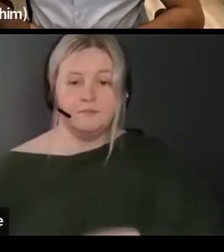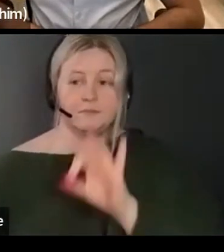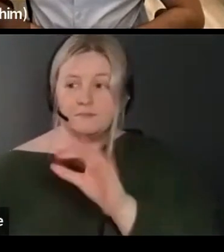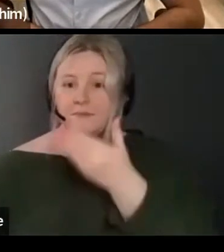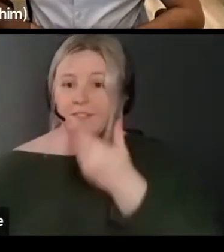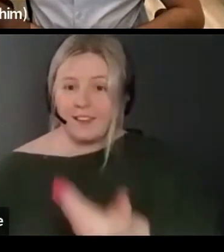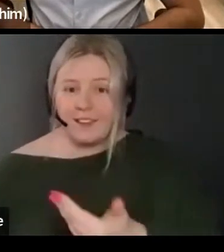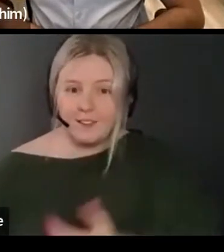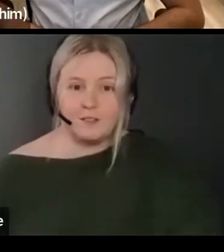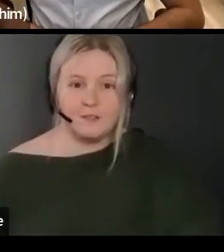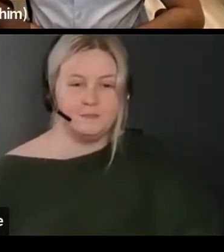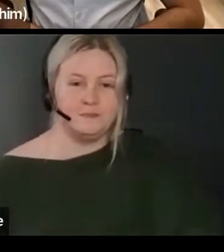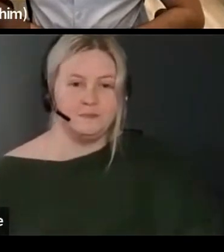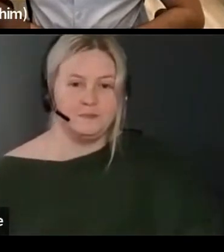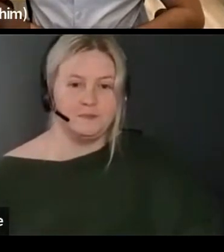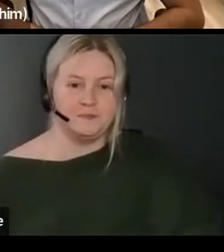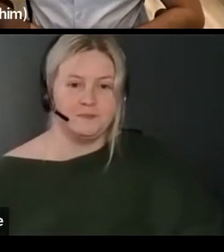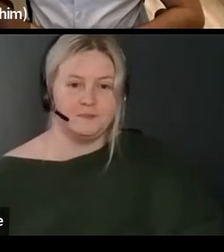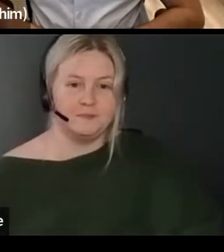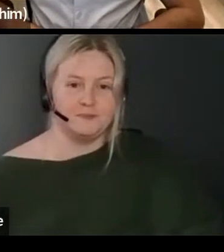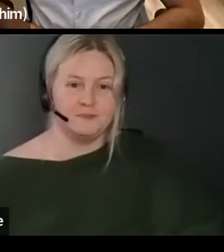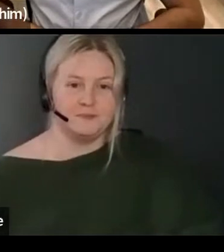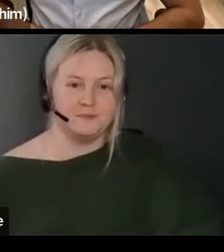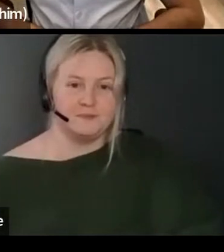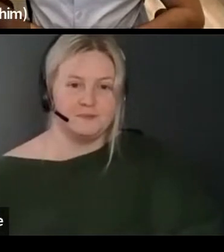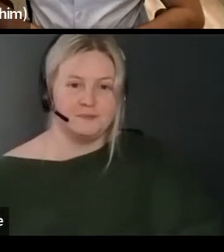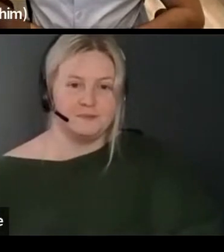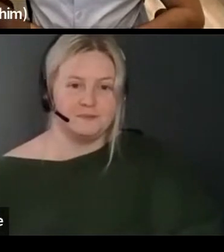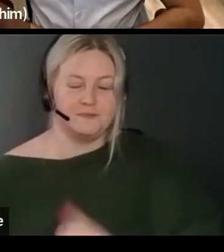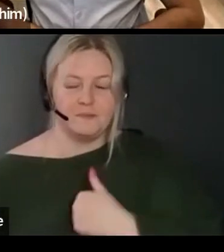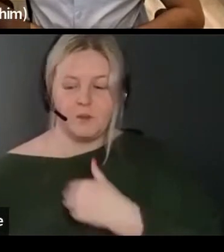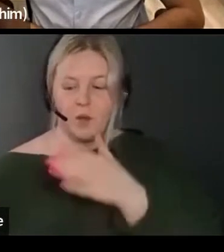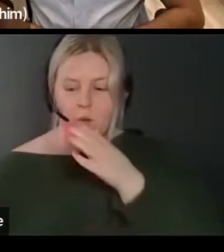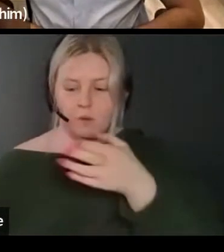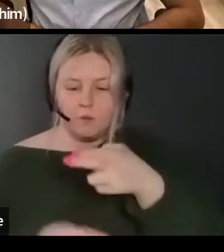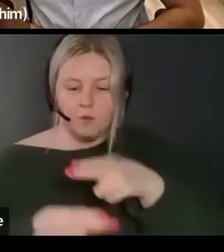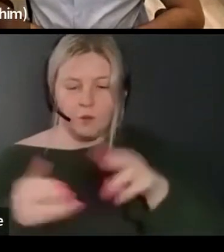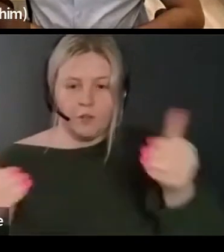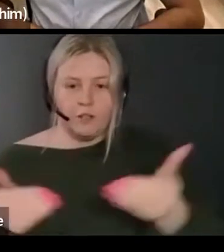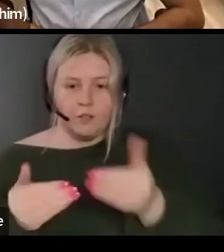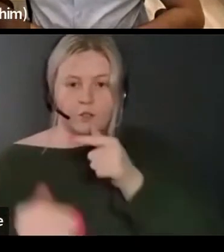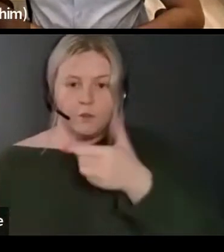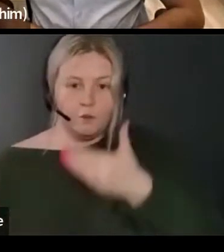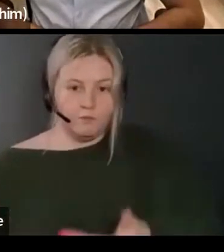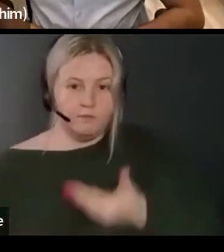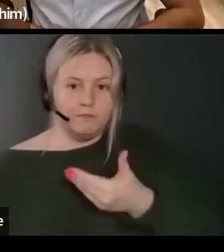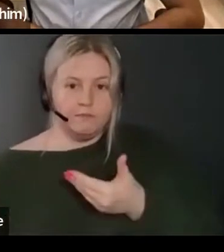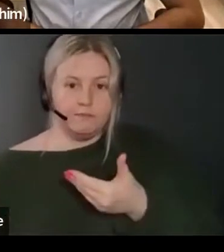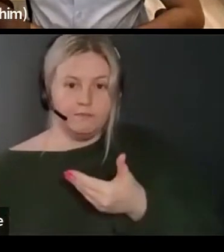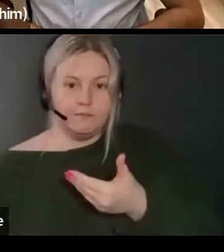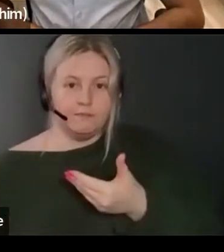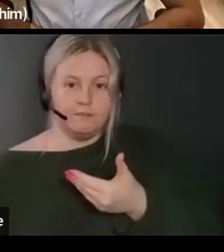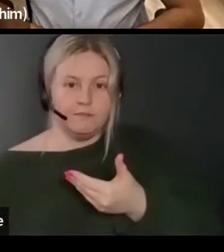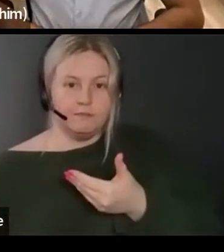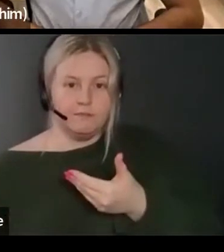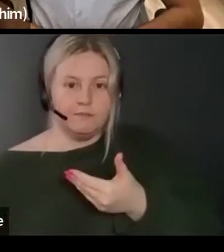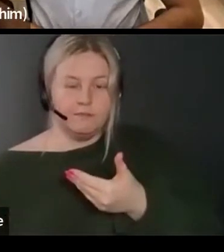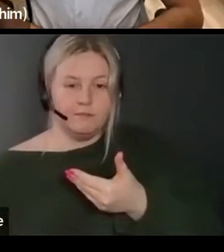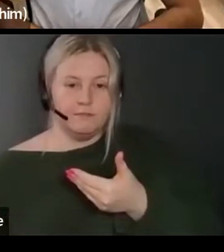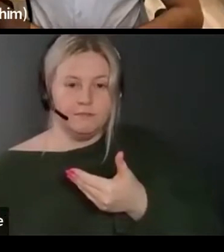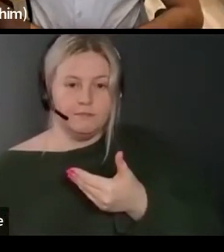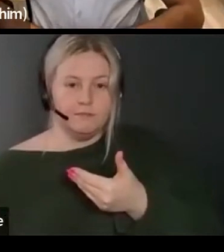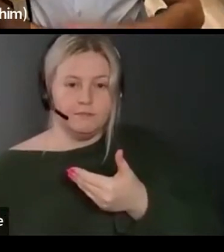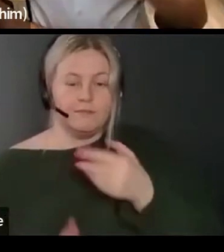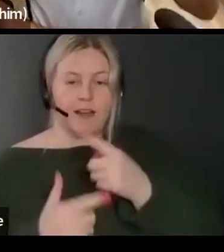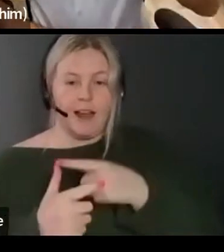y'all. So I will do a little introduction for myself after or whenever it's appropriate. Y'all